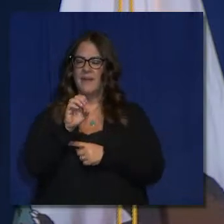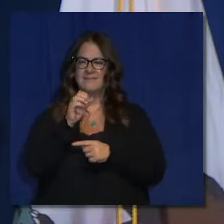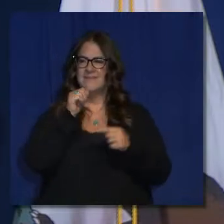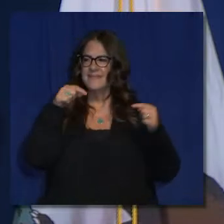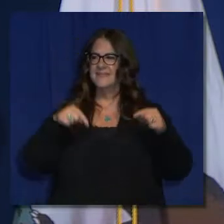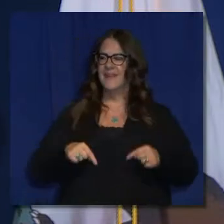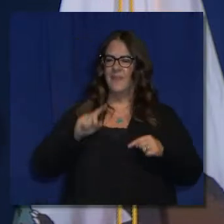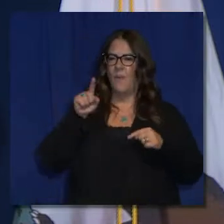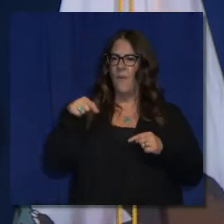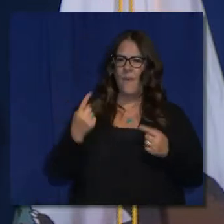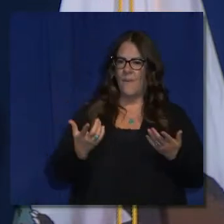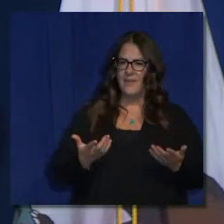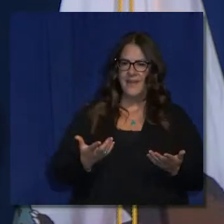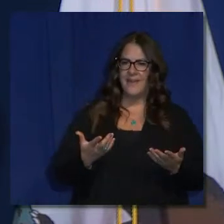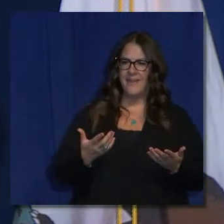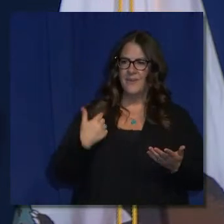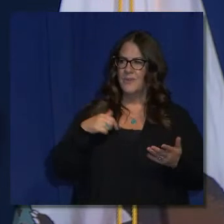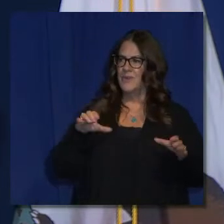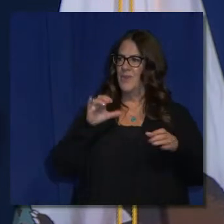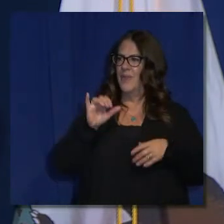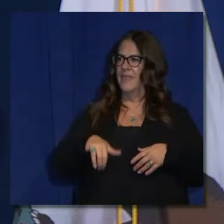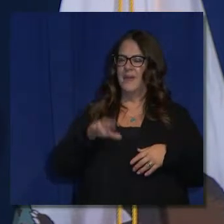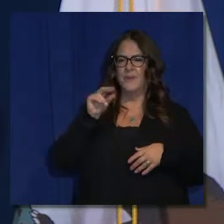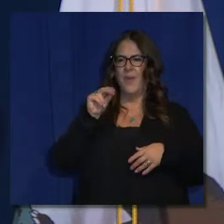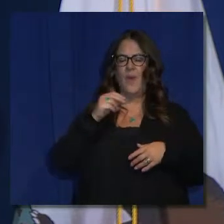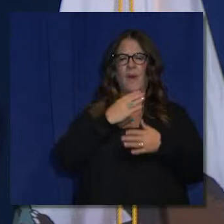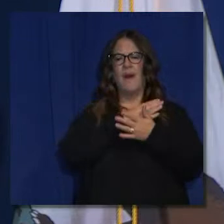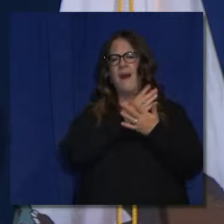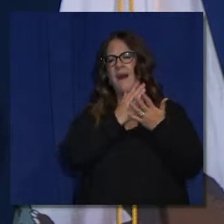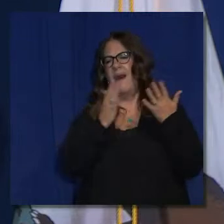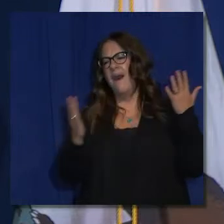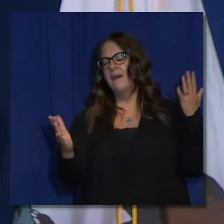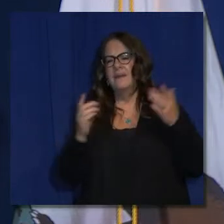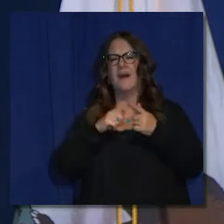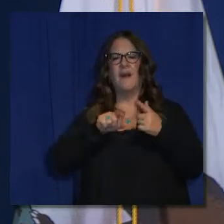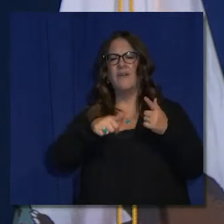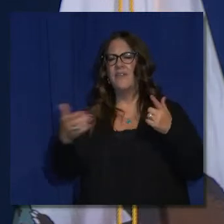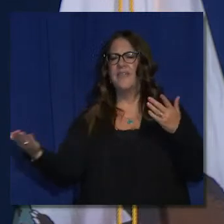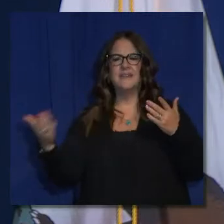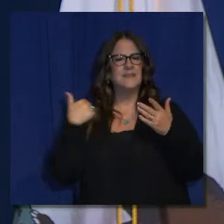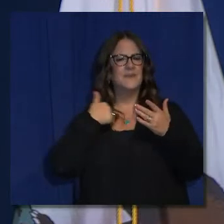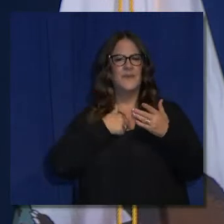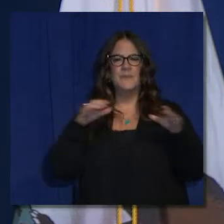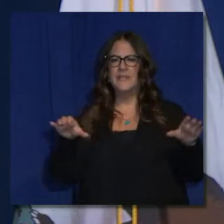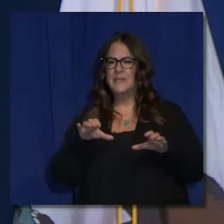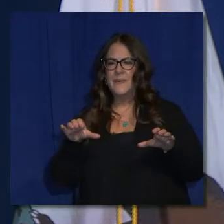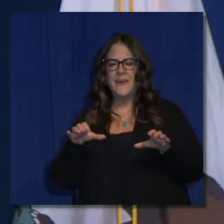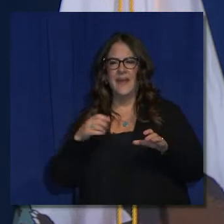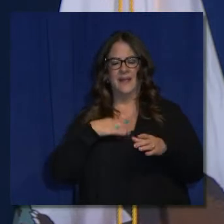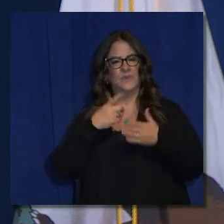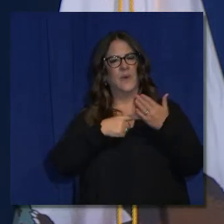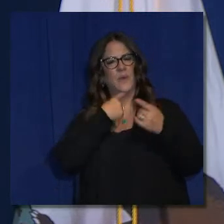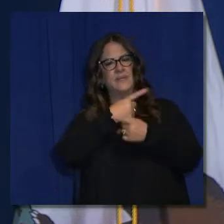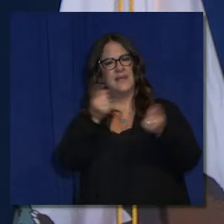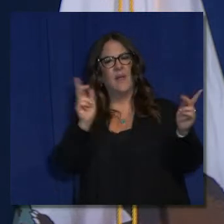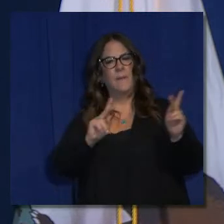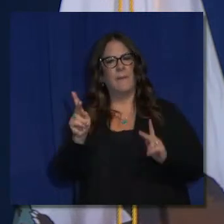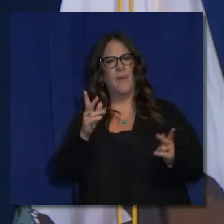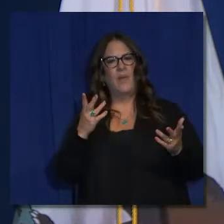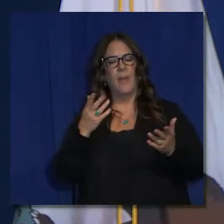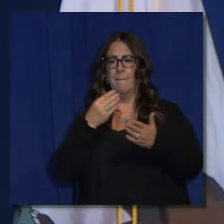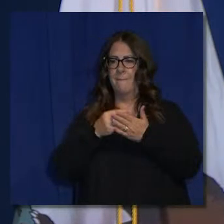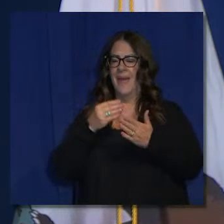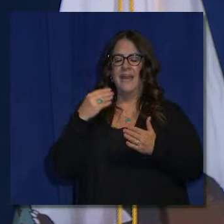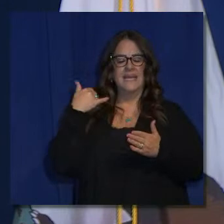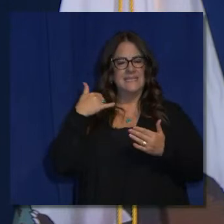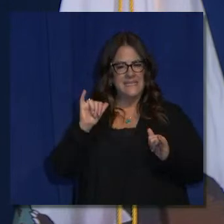town. We've been doing things across the spectrum of supports. That's what I would tell the people of the state of California. Money is still going